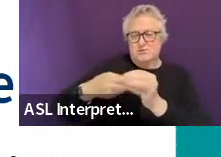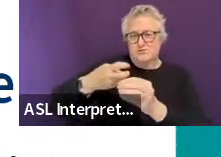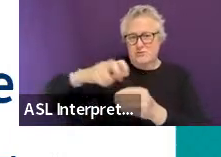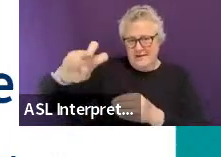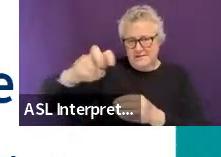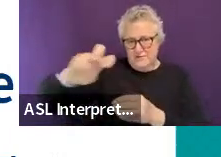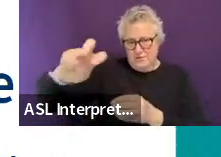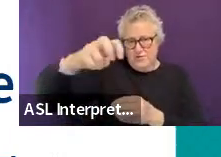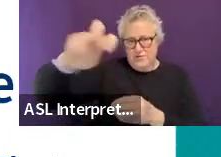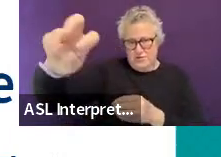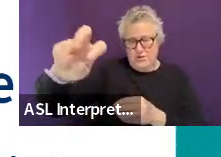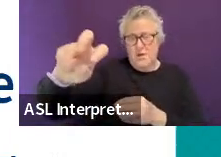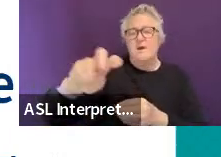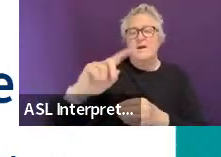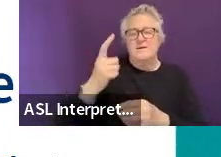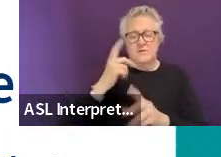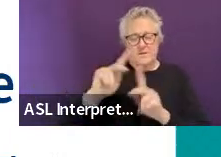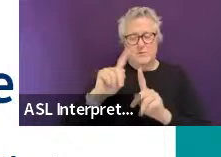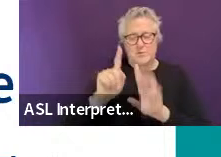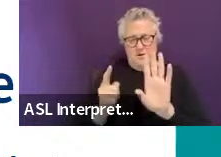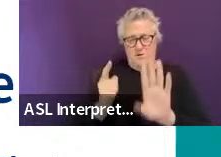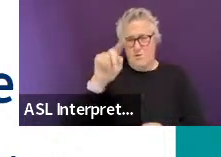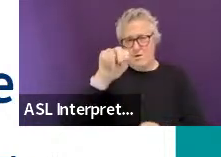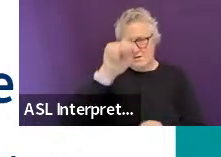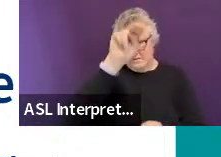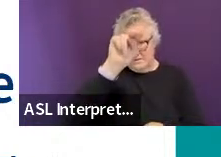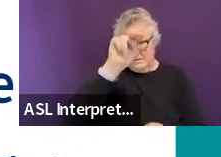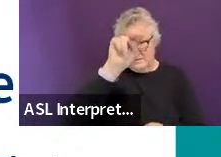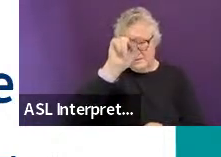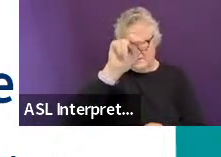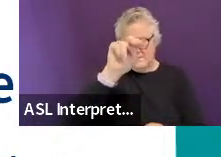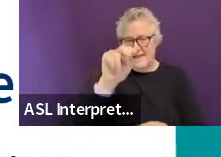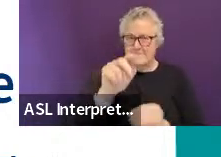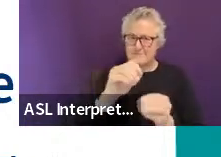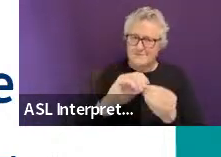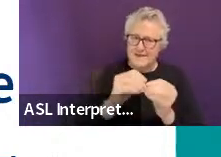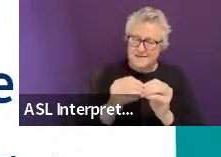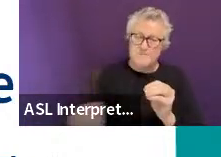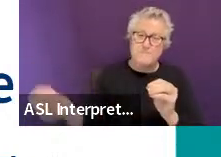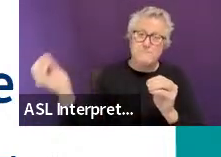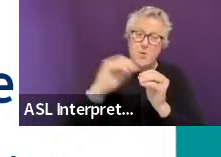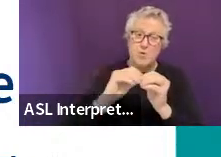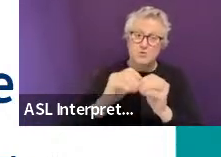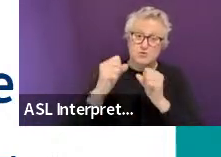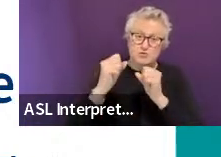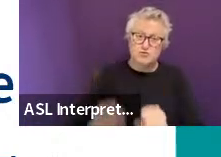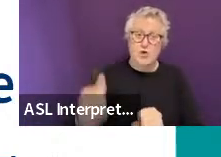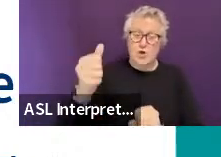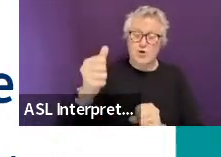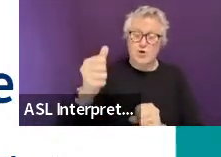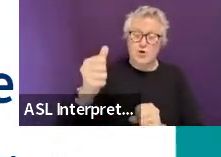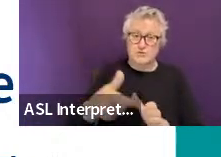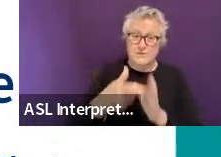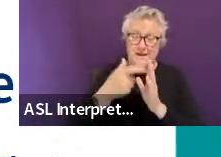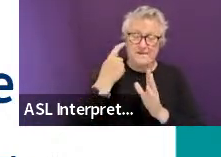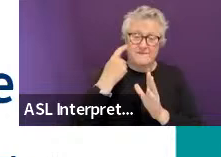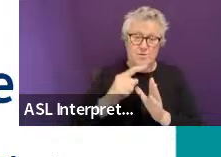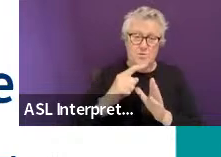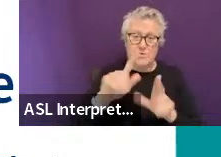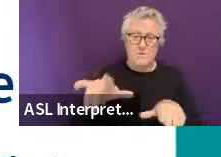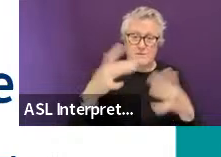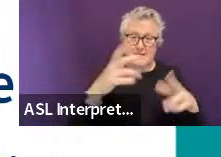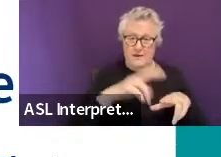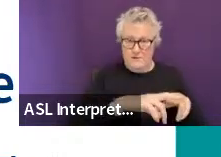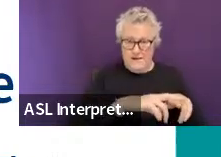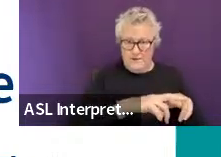north-south than Expo, as I mentioned, which creates a stronger demand for light rail. Also, bus rapid transit options are seeing